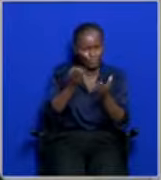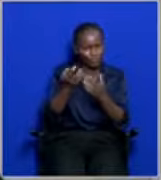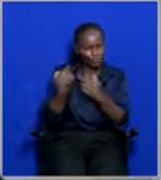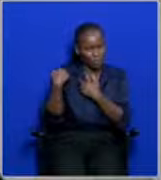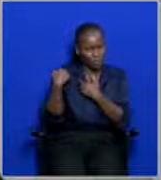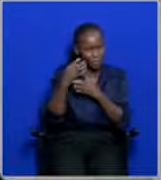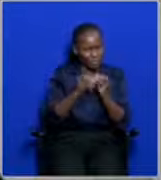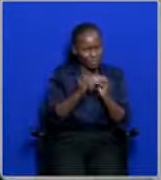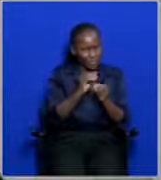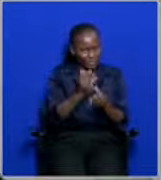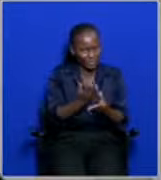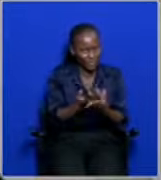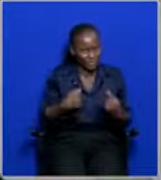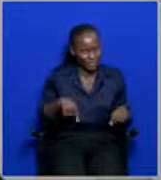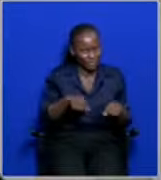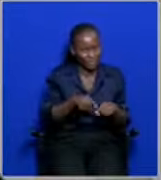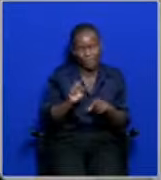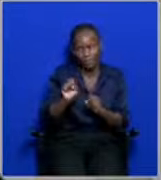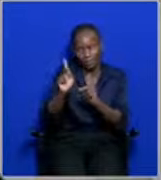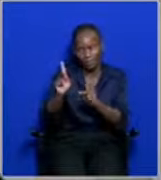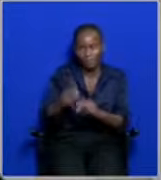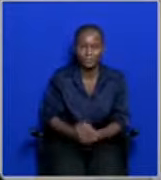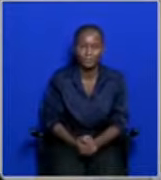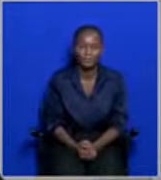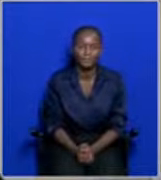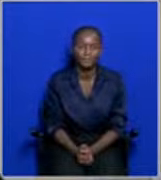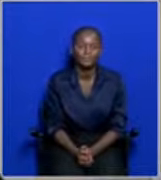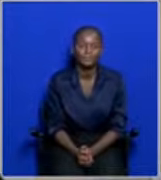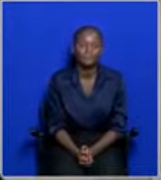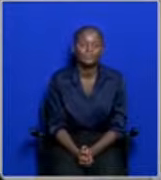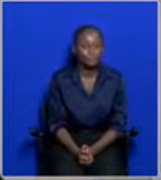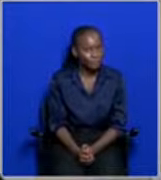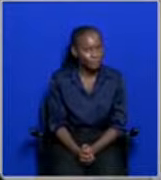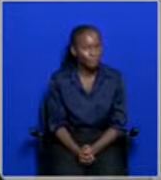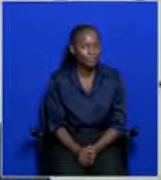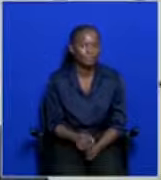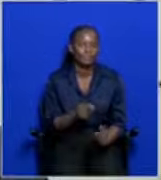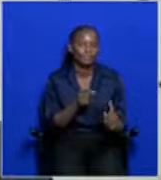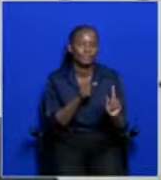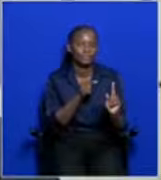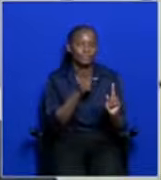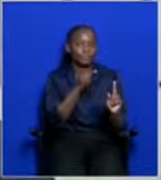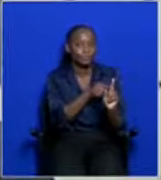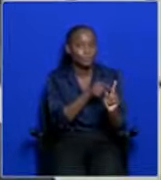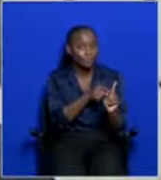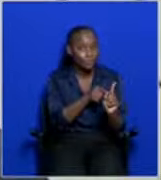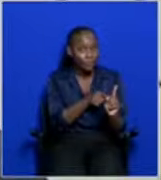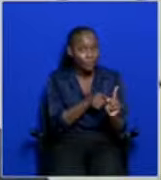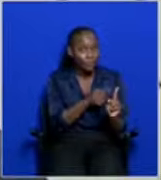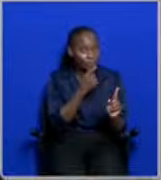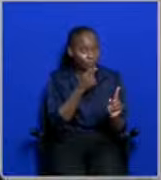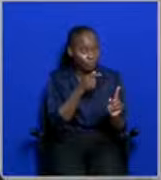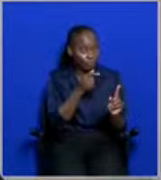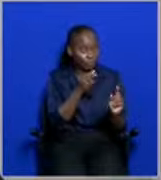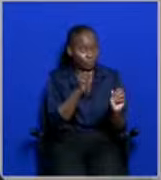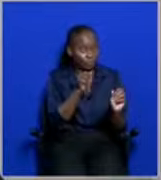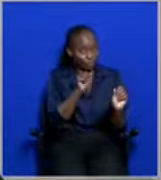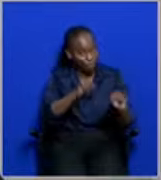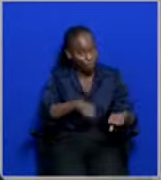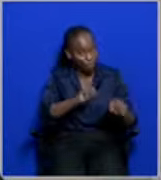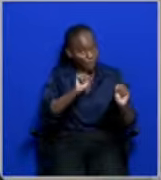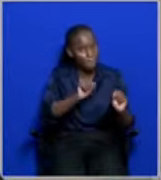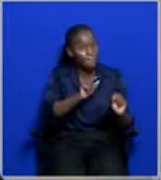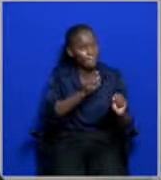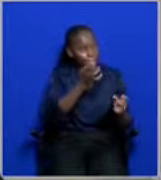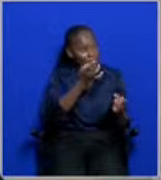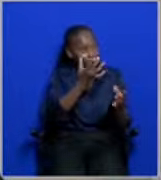then, Mr. Magagula, do you confirm that my interpretation of the docket is correct? Yes. Right, okay. We will